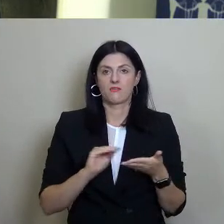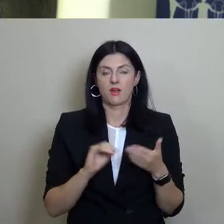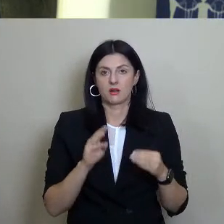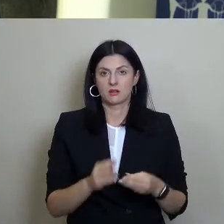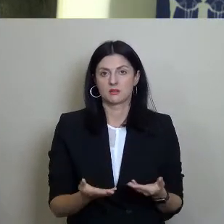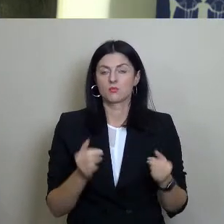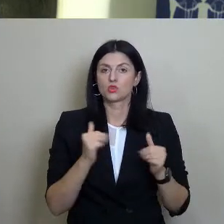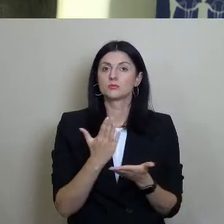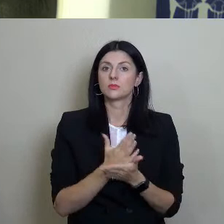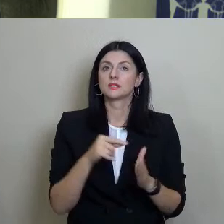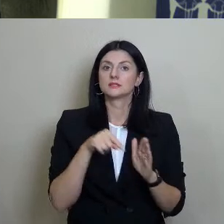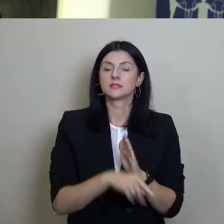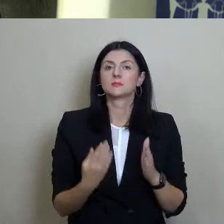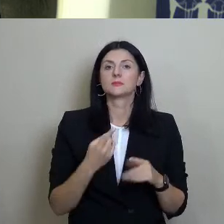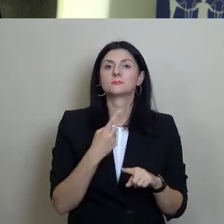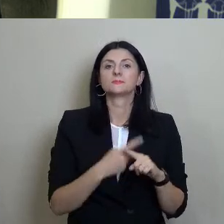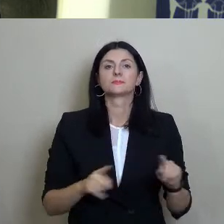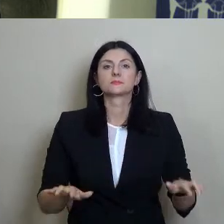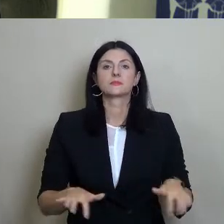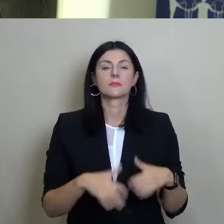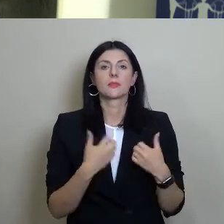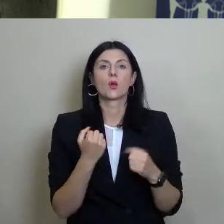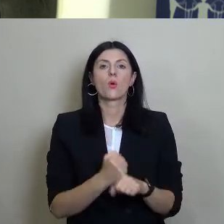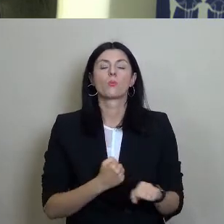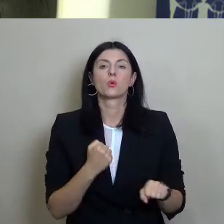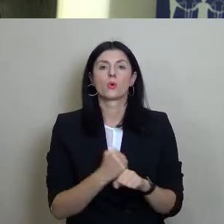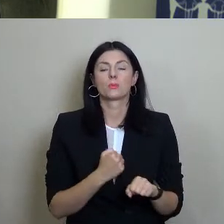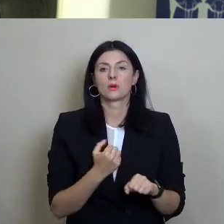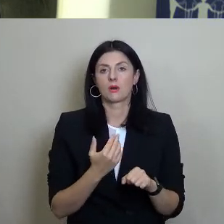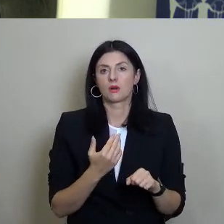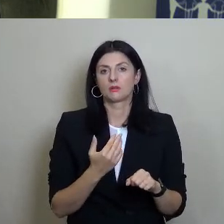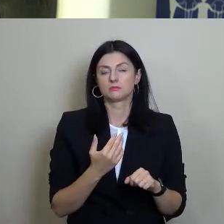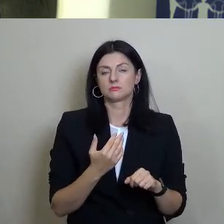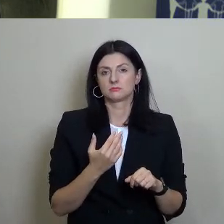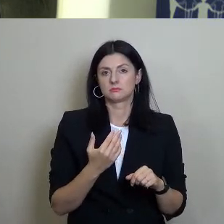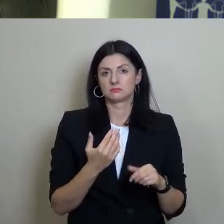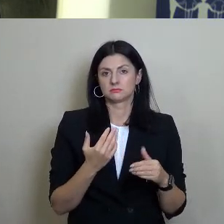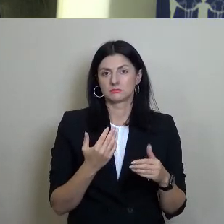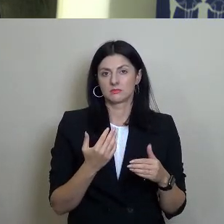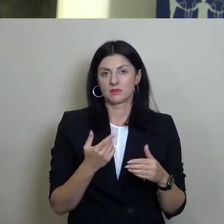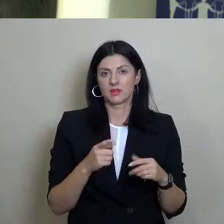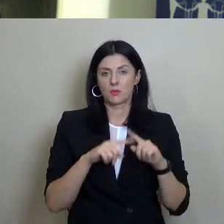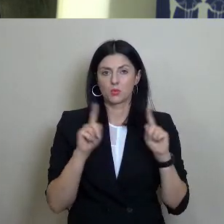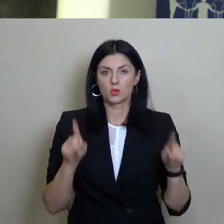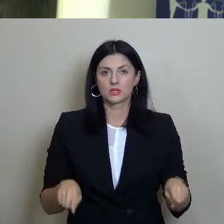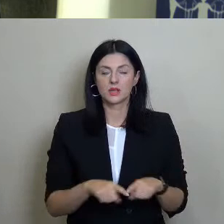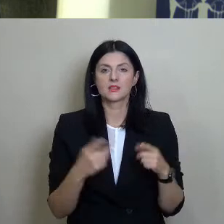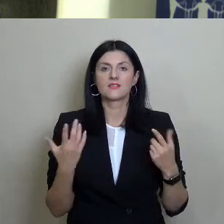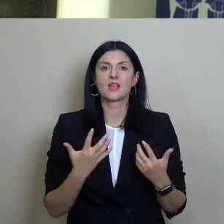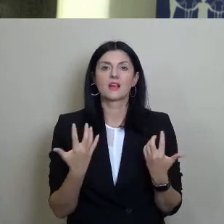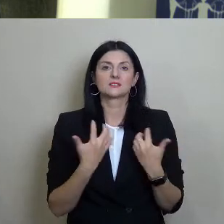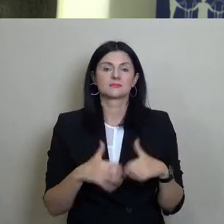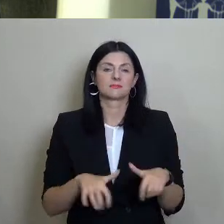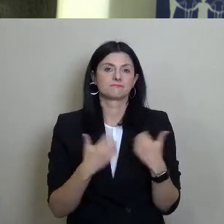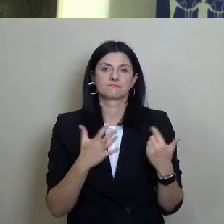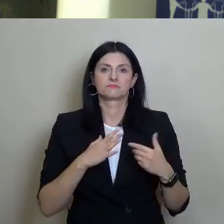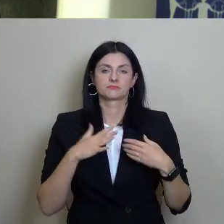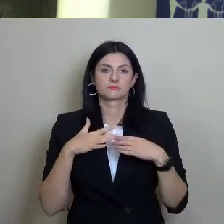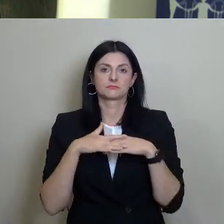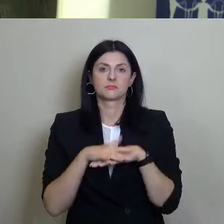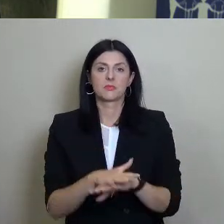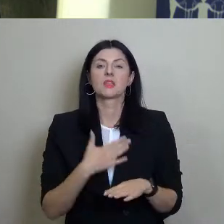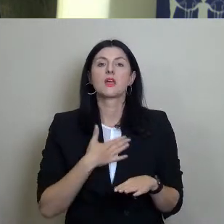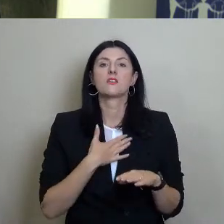that is applicable to the way I write the number, why would we need these samples? Well, we would need that if it were automatic